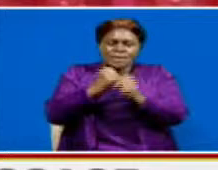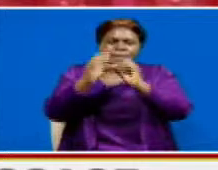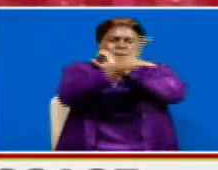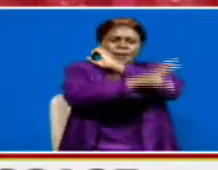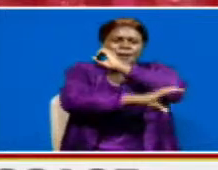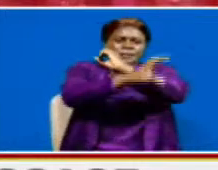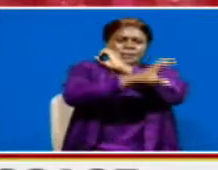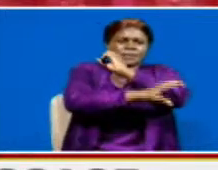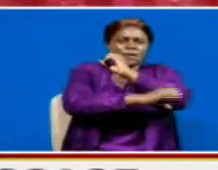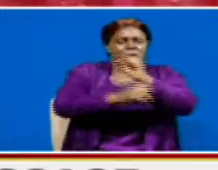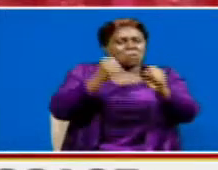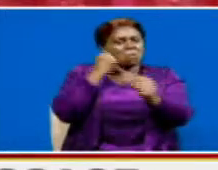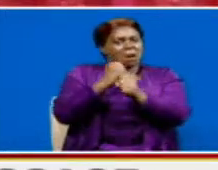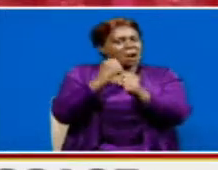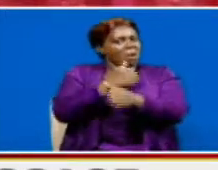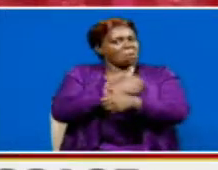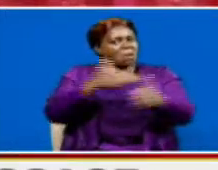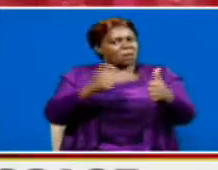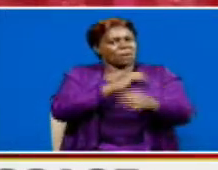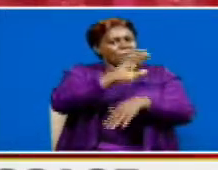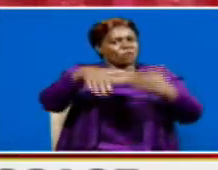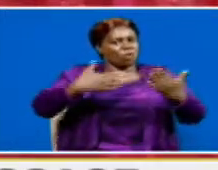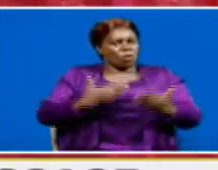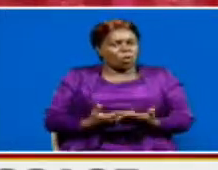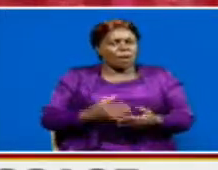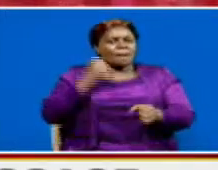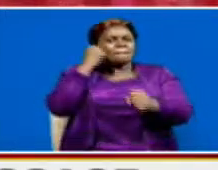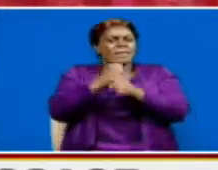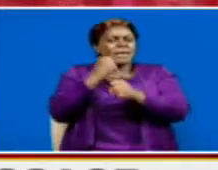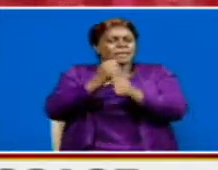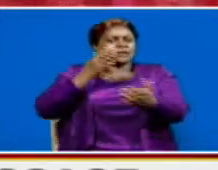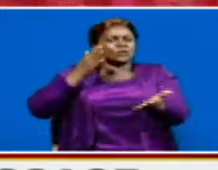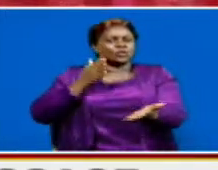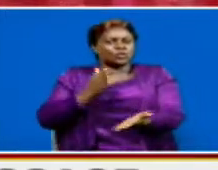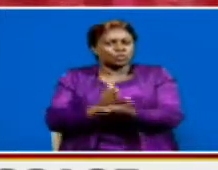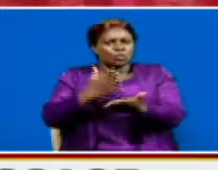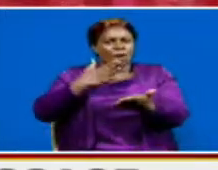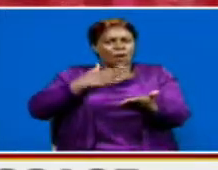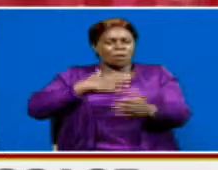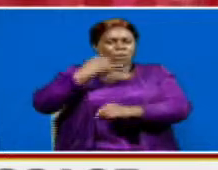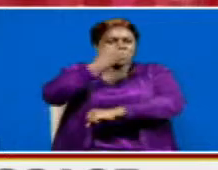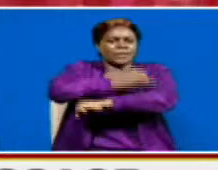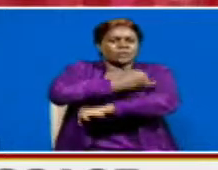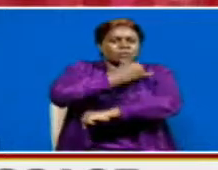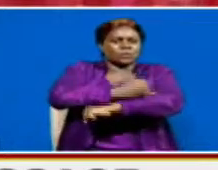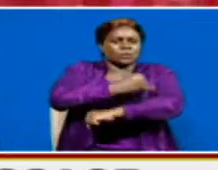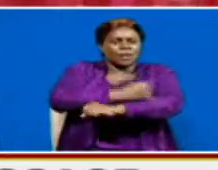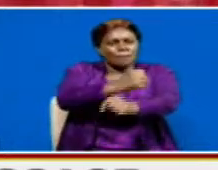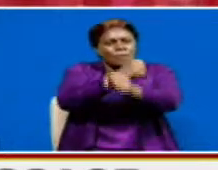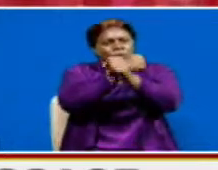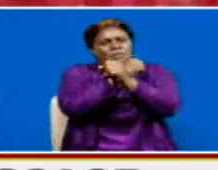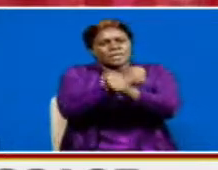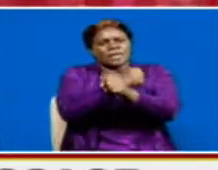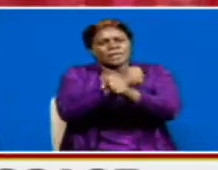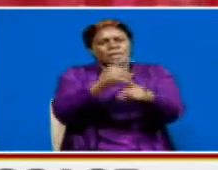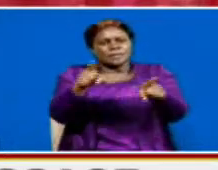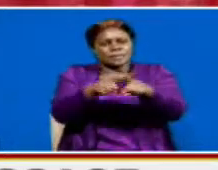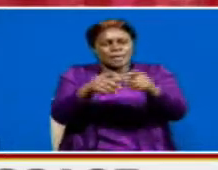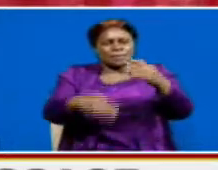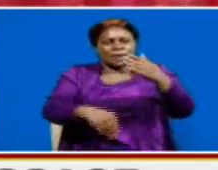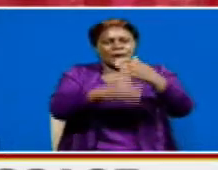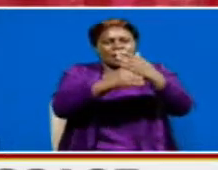country work for everyone, and in making sure that our institutions protect and